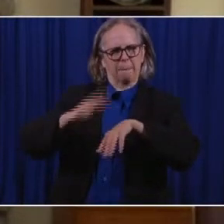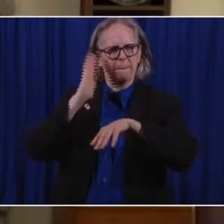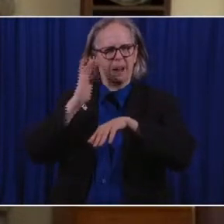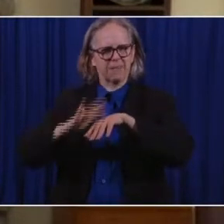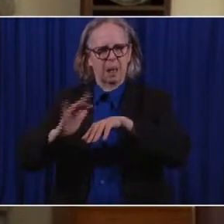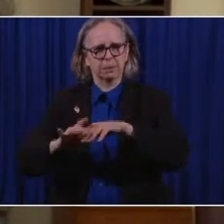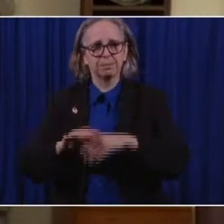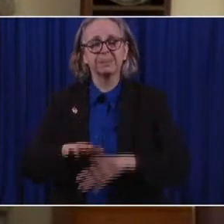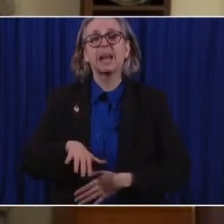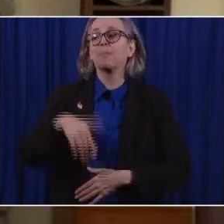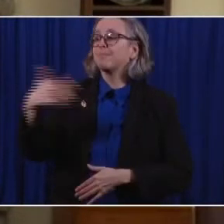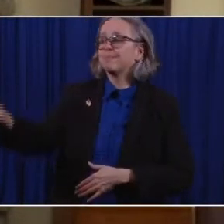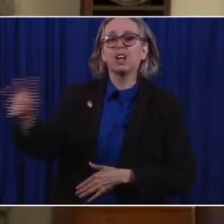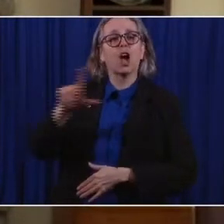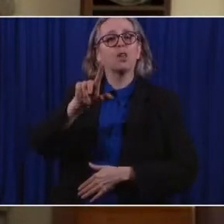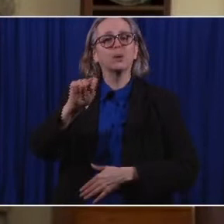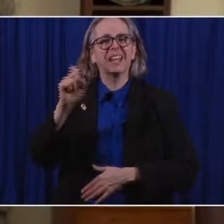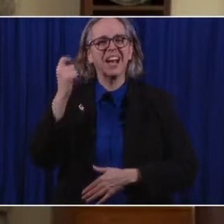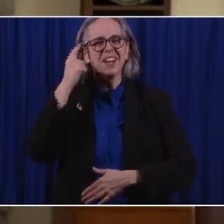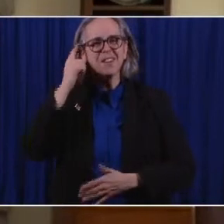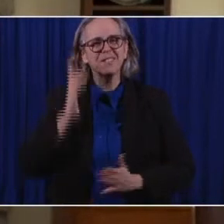Sean?